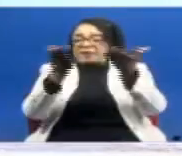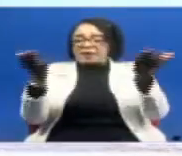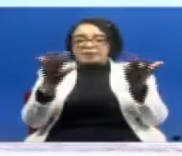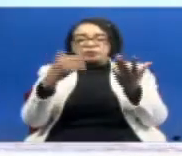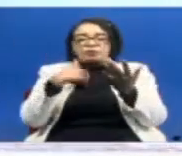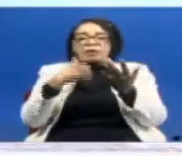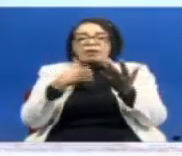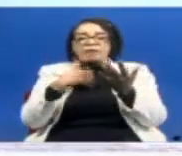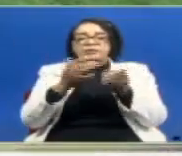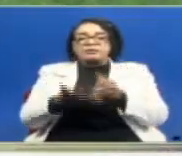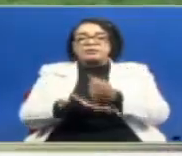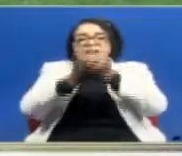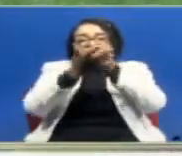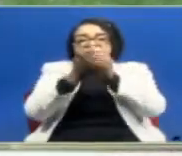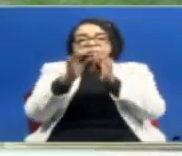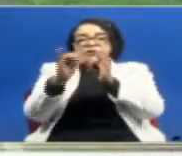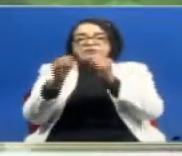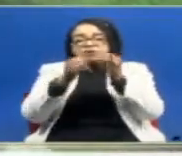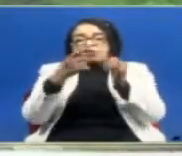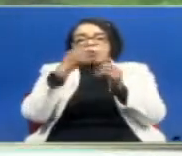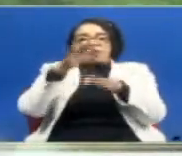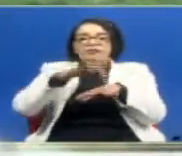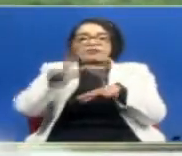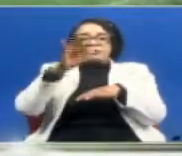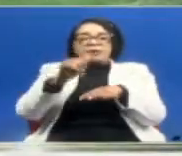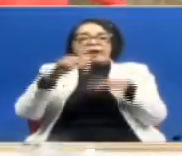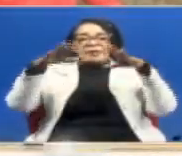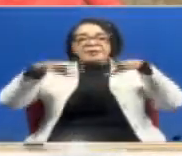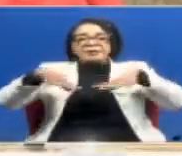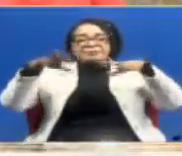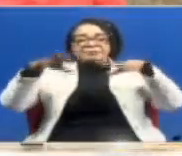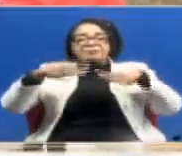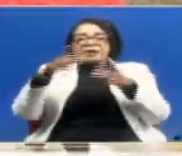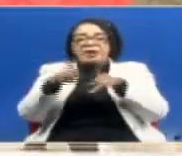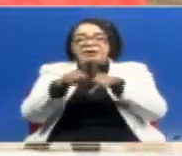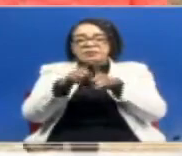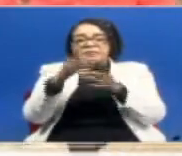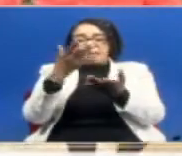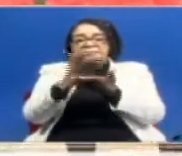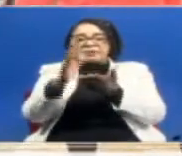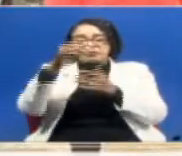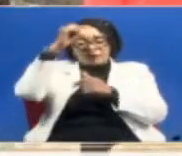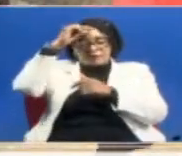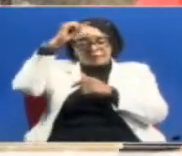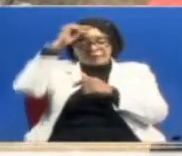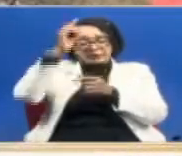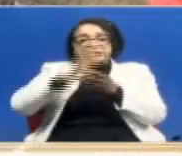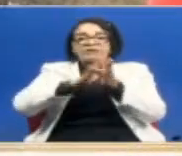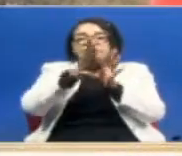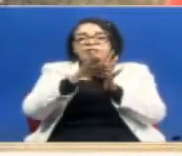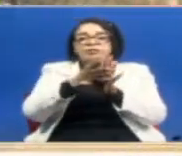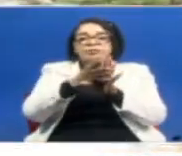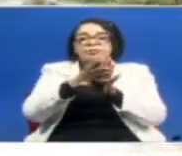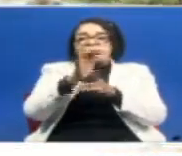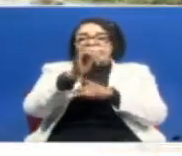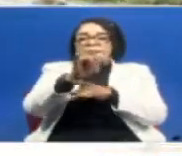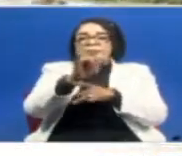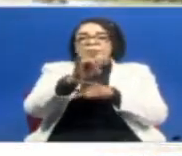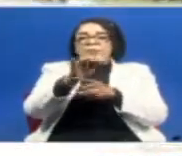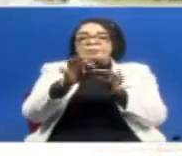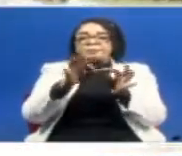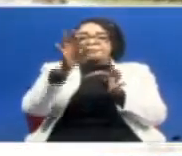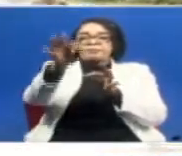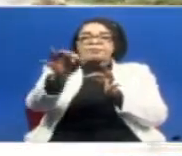humanitarian aid to individuals affected by floods as part of government intervention. The ongoing rains are predicted to extend through